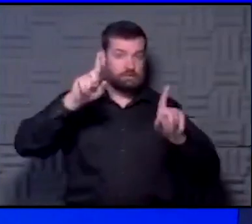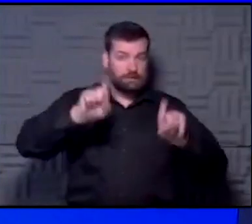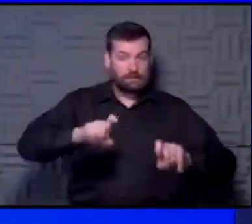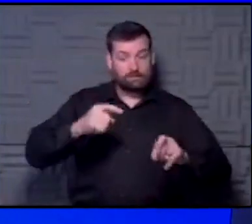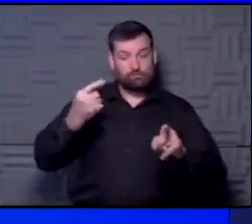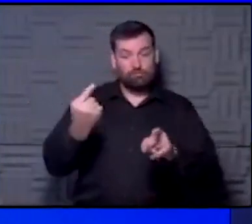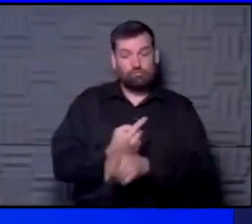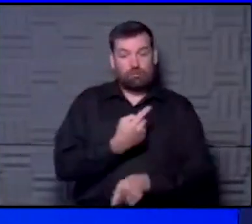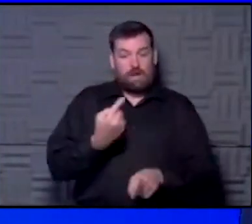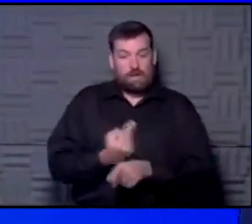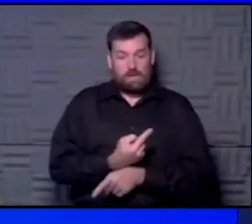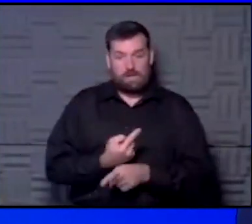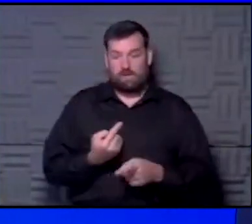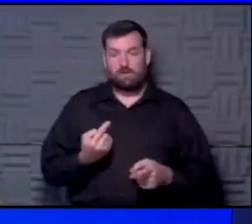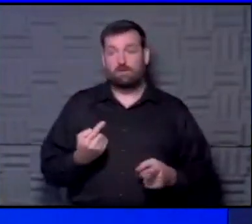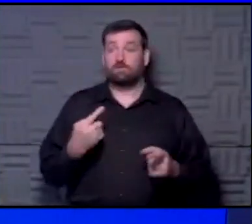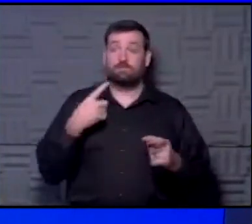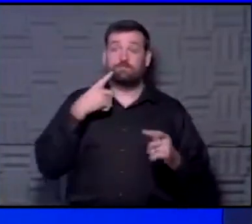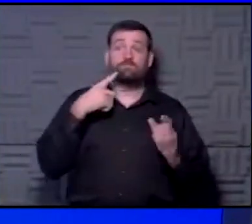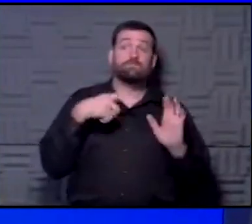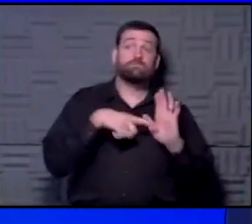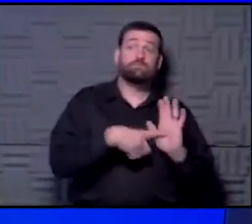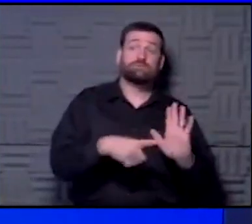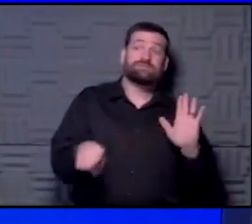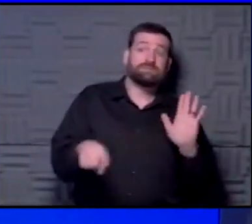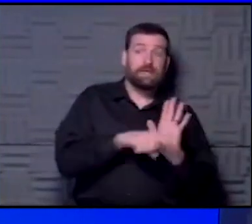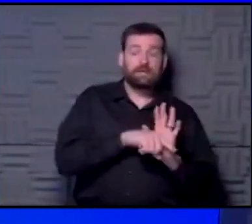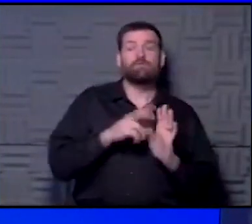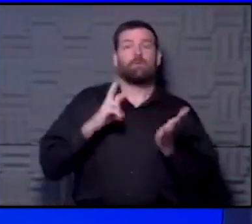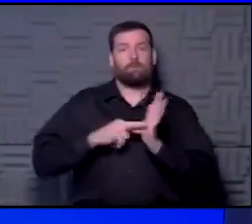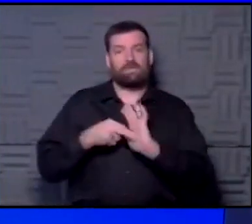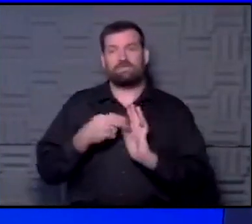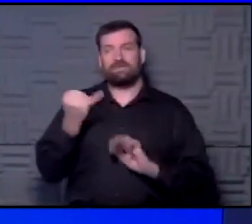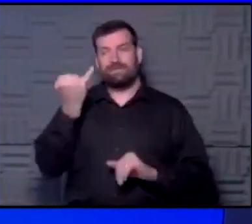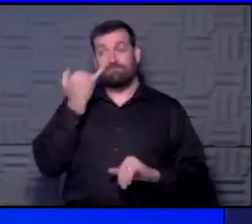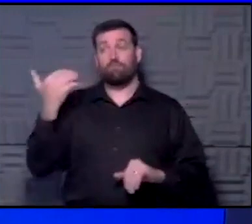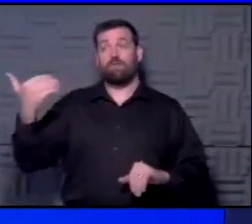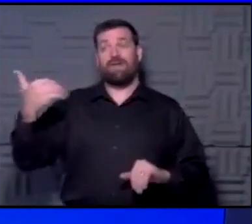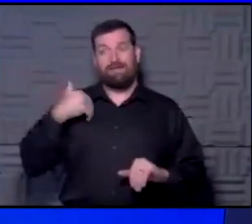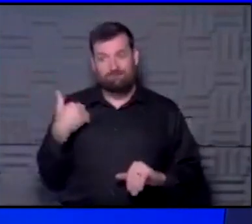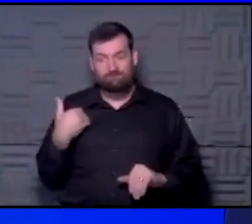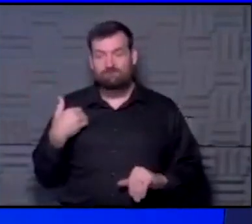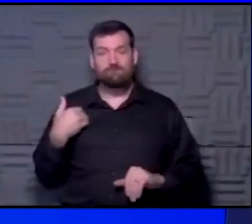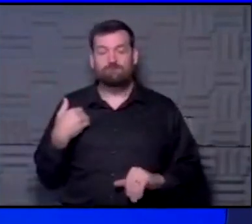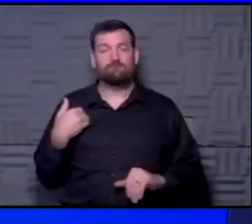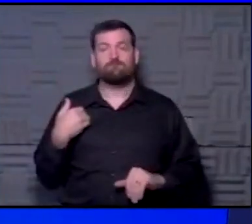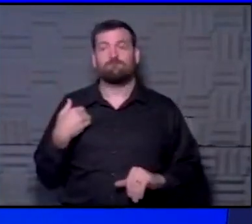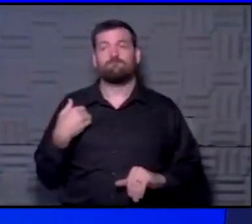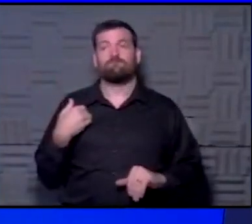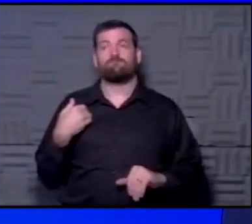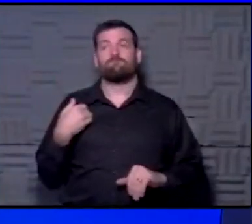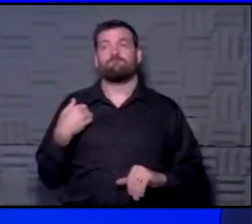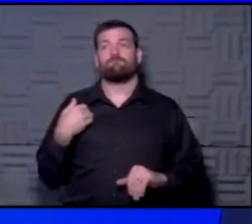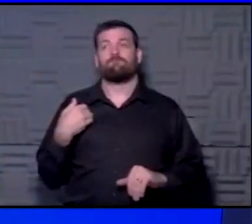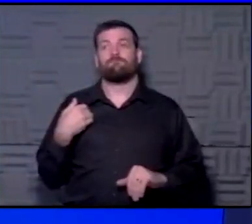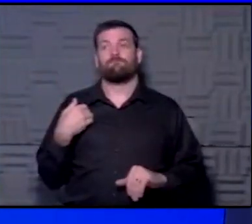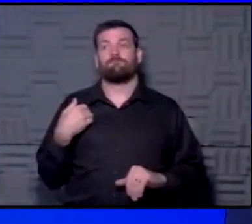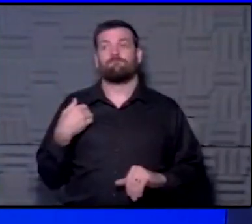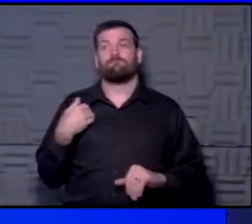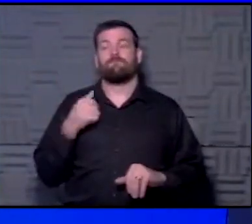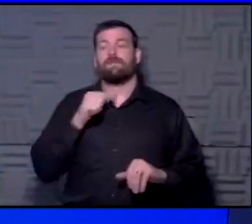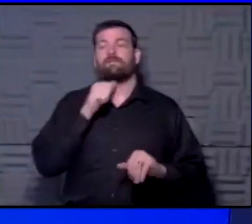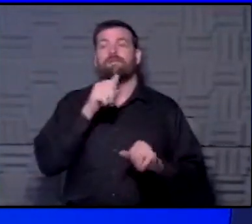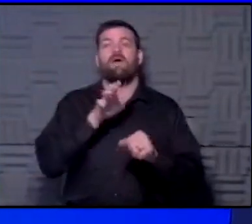correctly and it is a negative, well, then that means even if you have it, that you aren't at that point you don't have